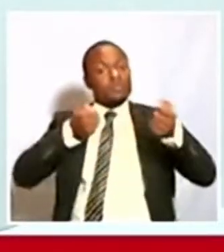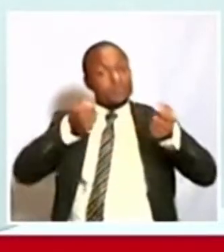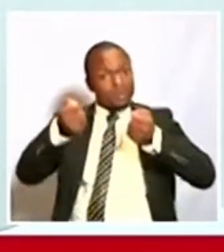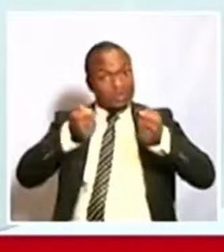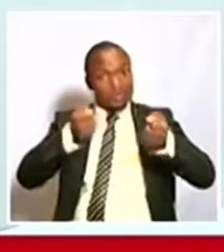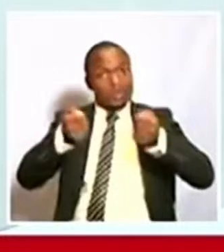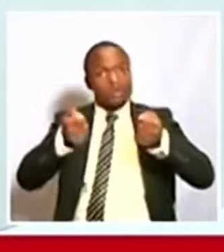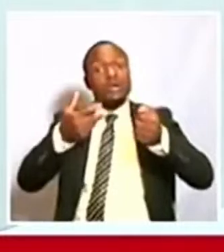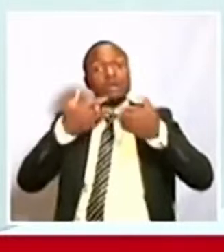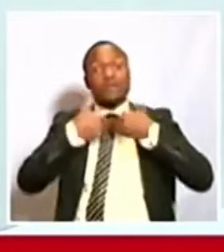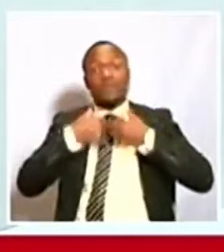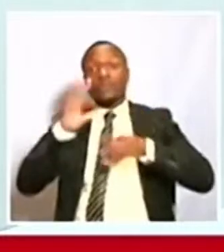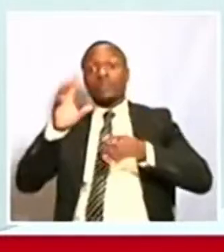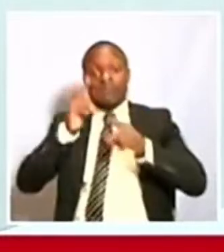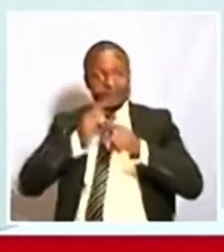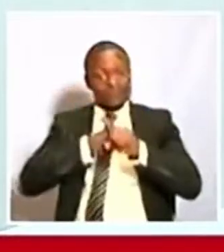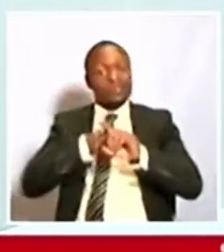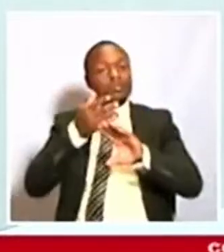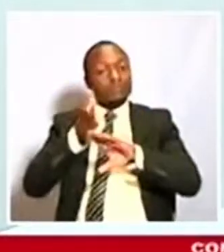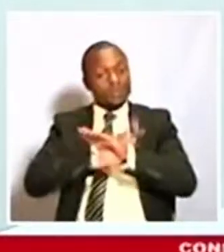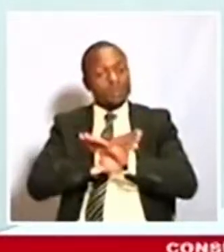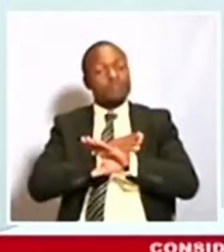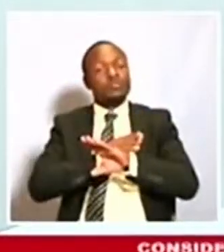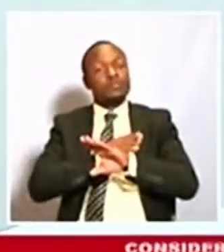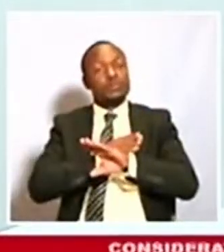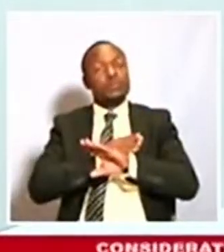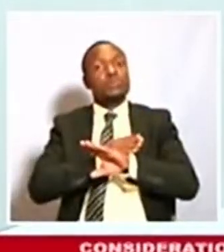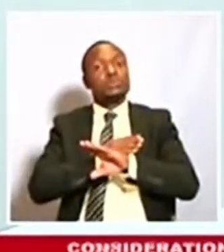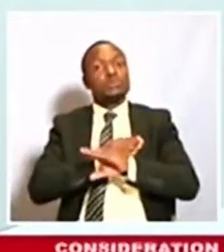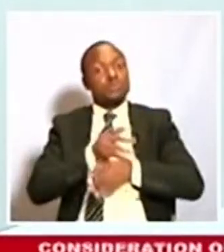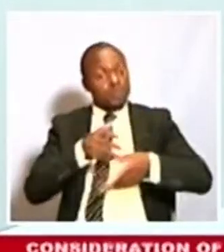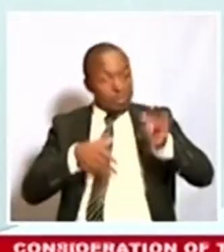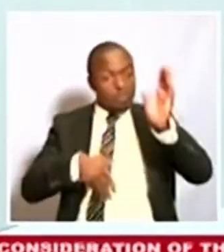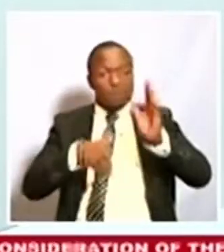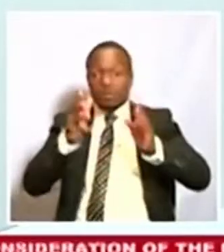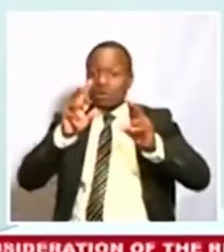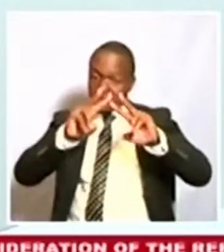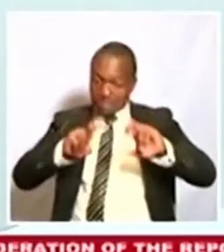and you have 5 months before you could go and check on something, even if